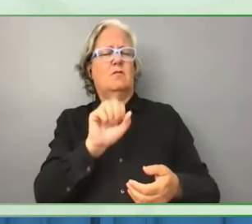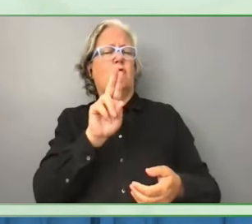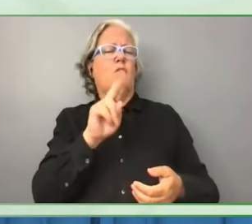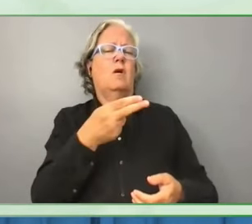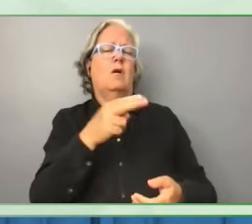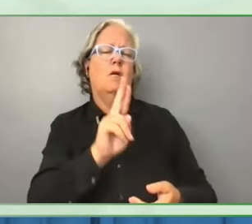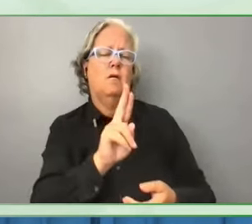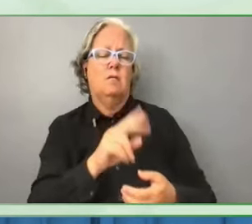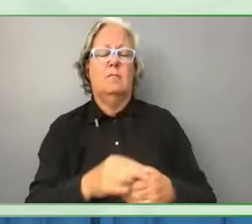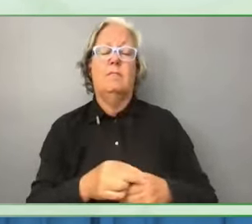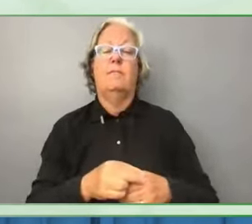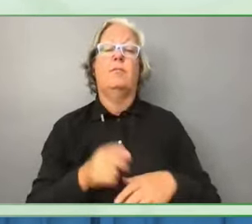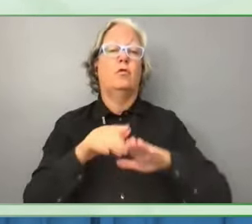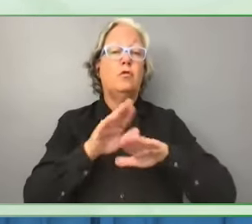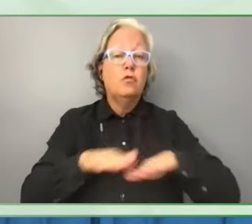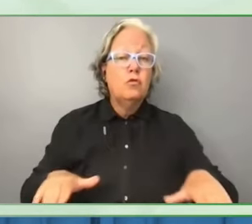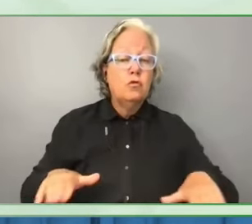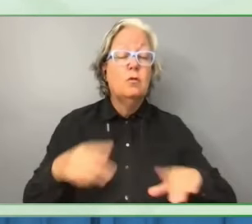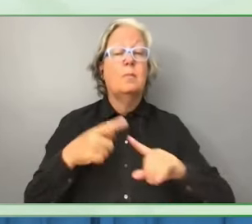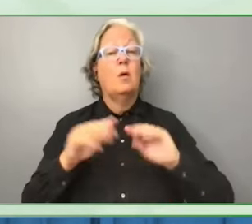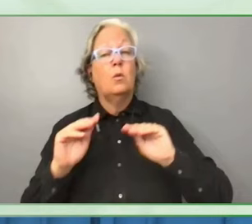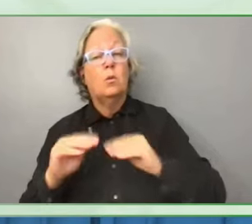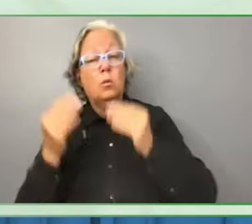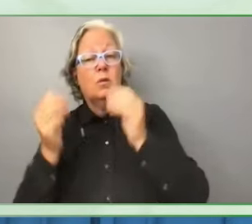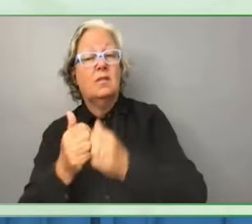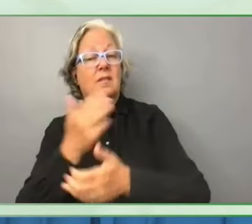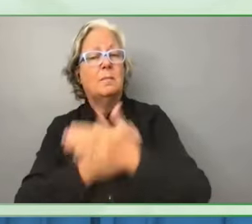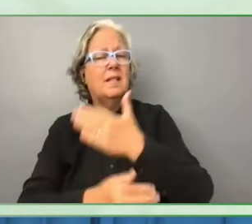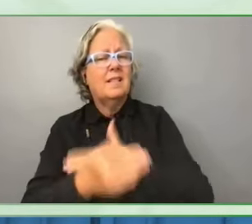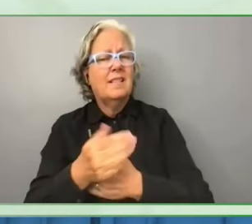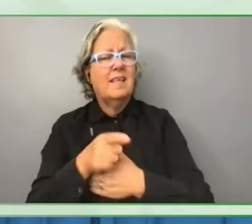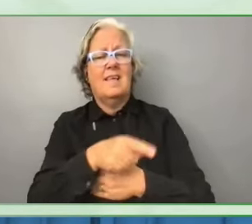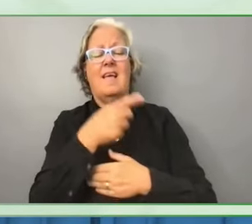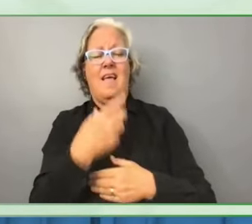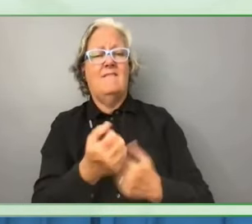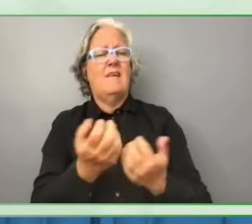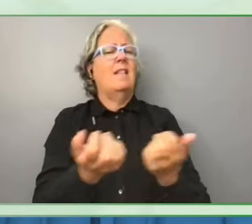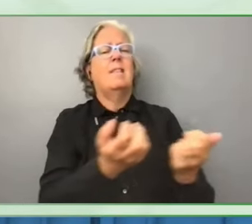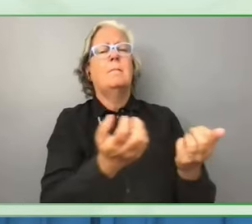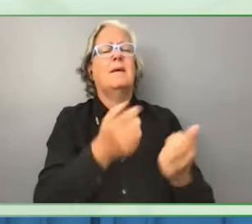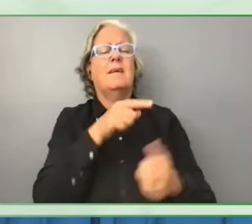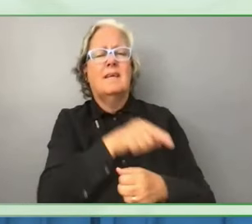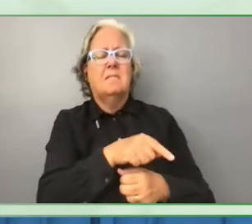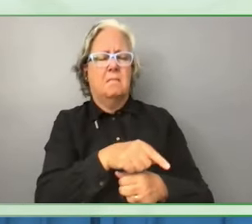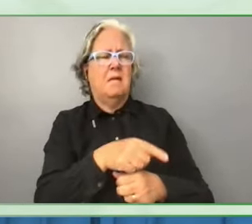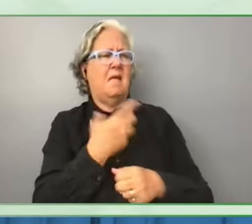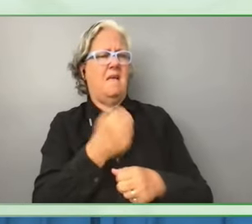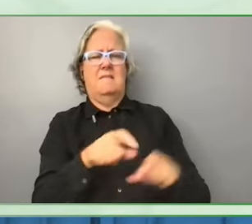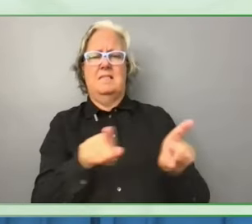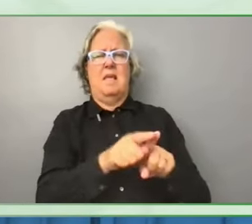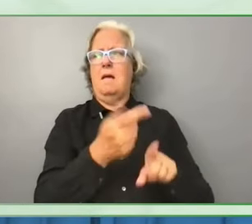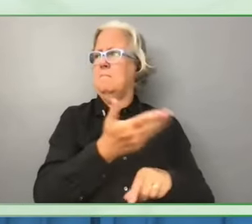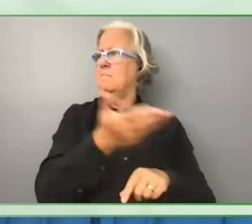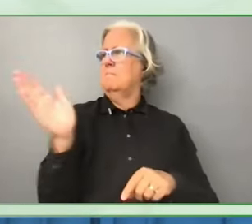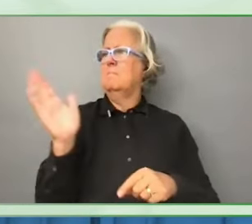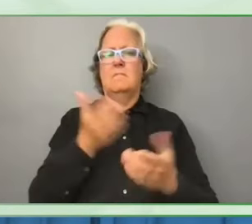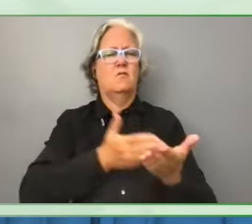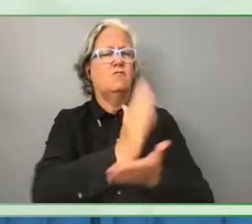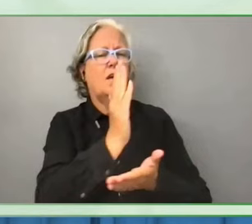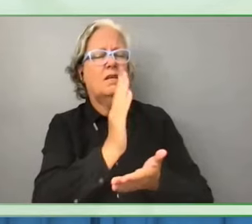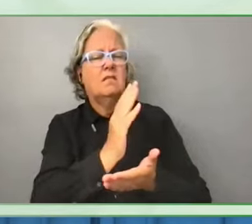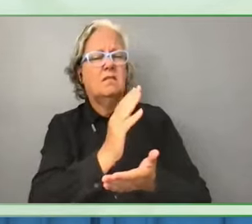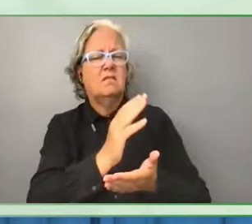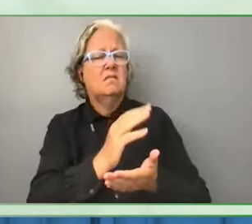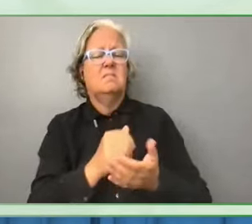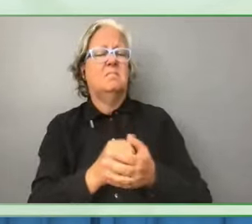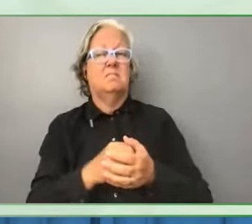children and youth with disability and affected by leprosy the same right as without children